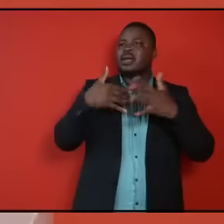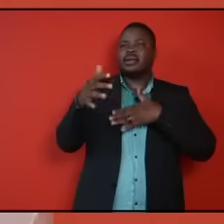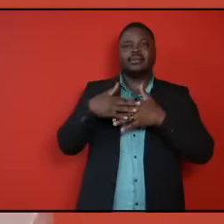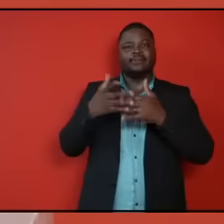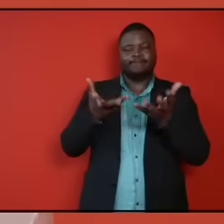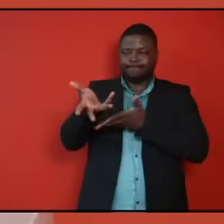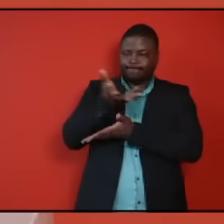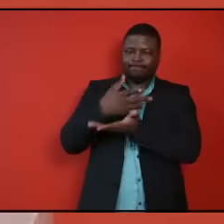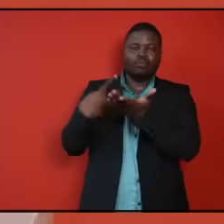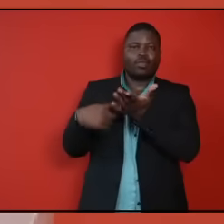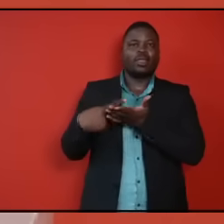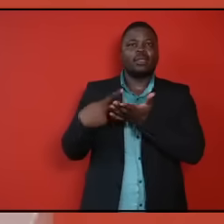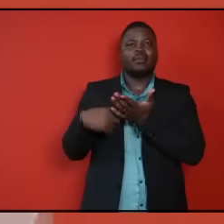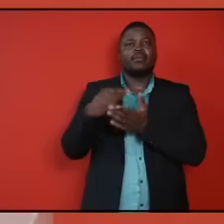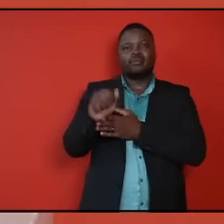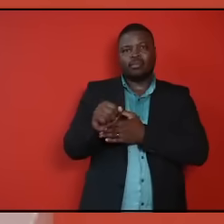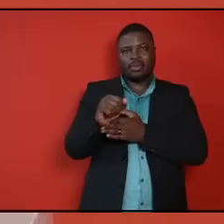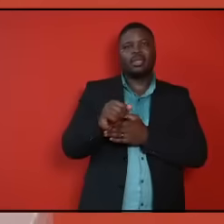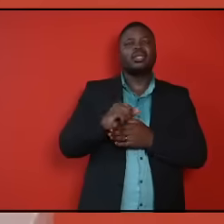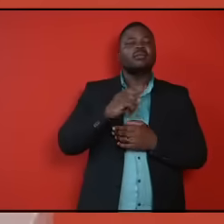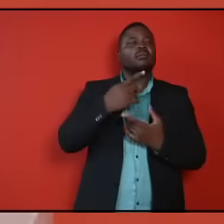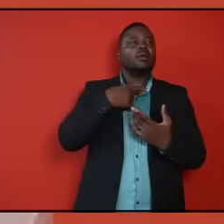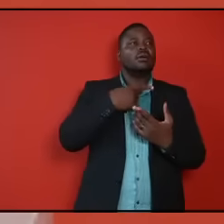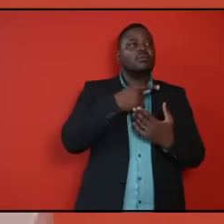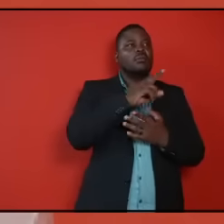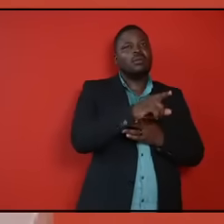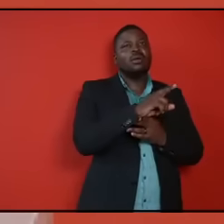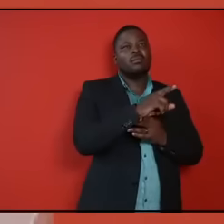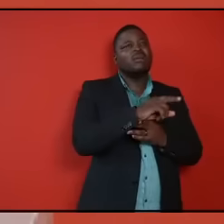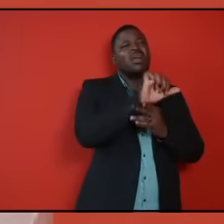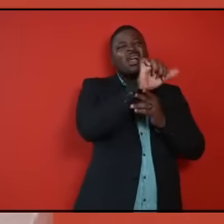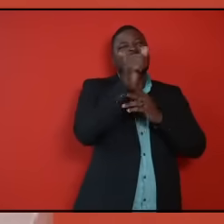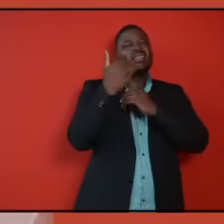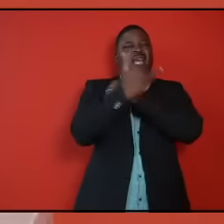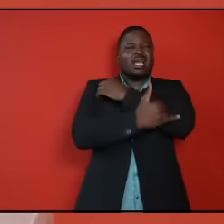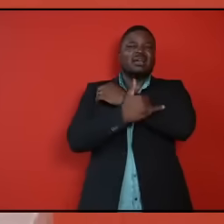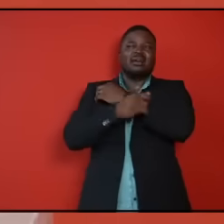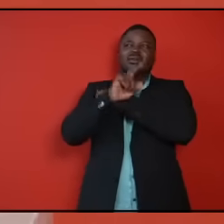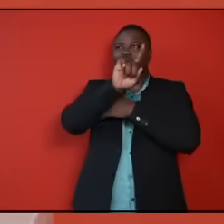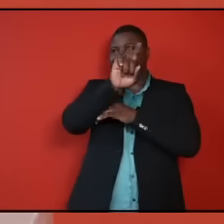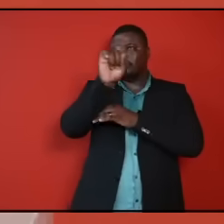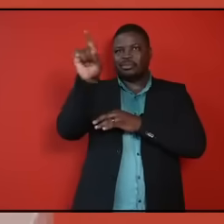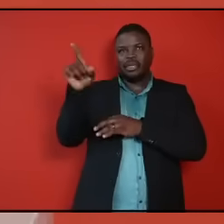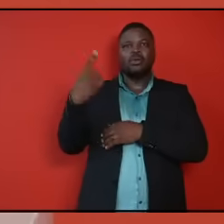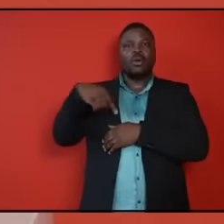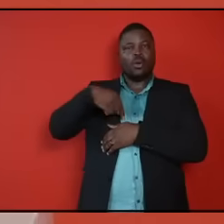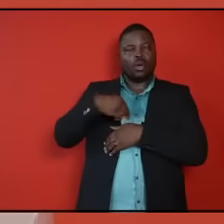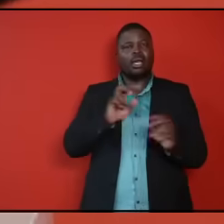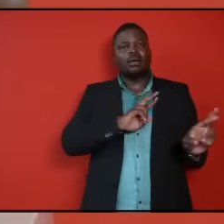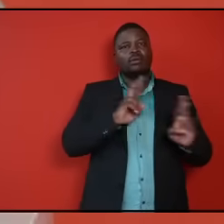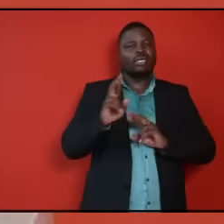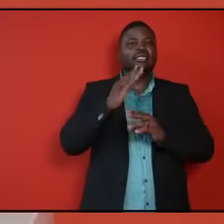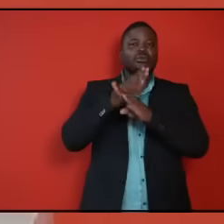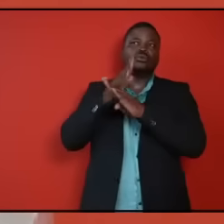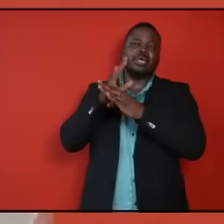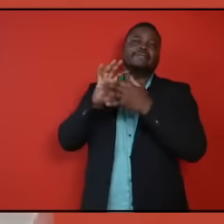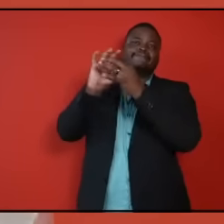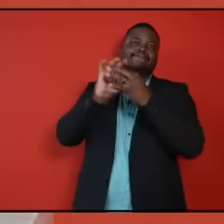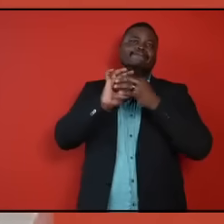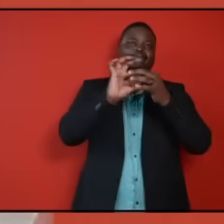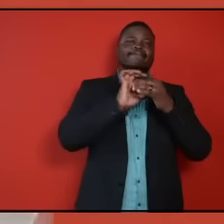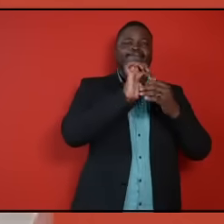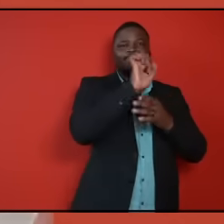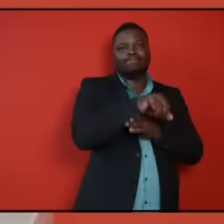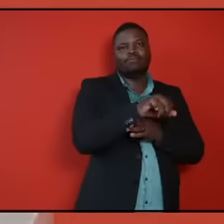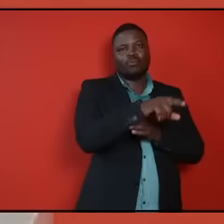people, our comrades, Africans in the diaspora, progressive forces, in the oppressed nations, everywhere